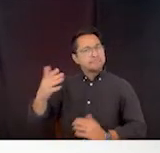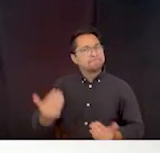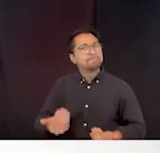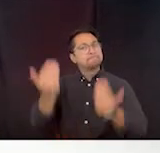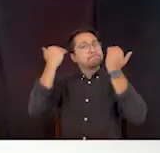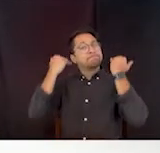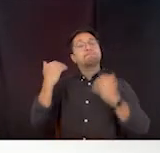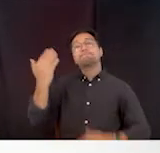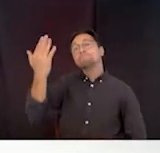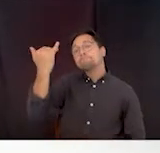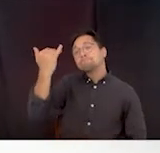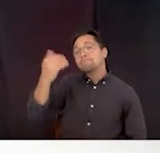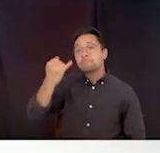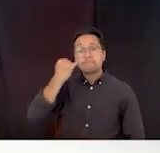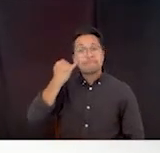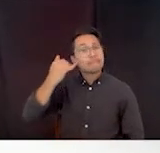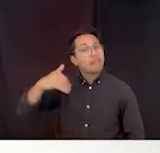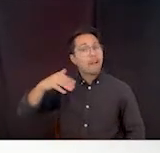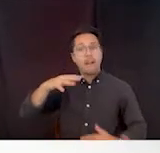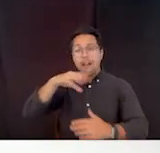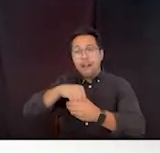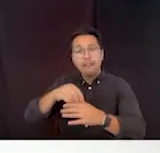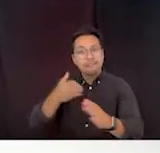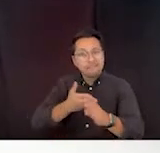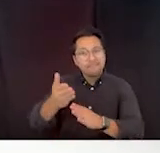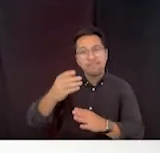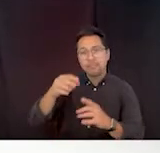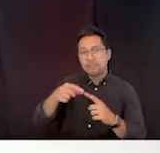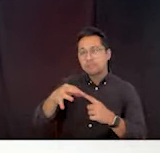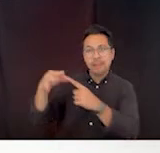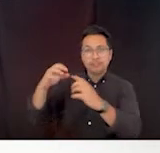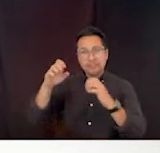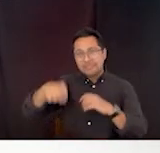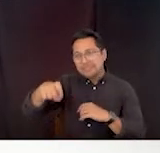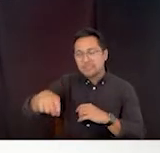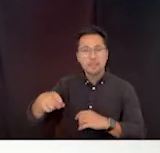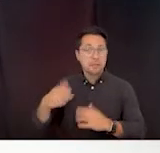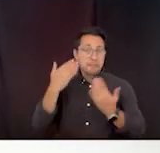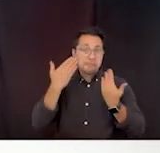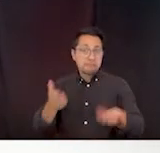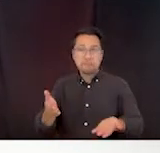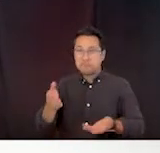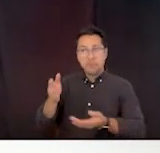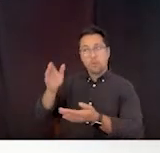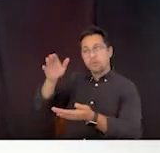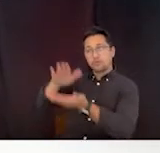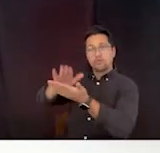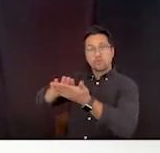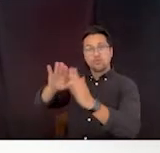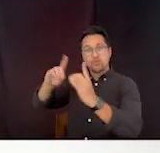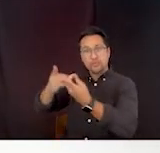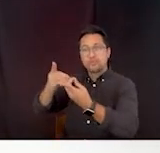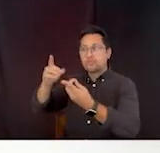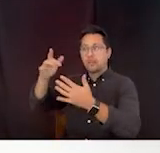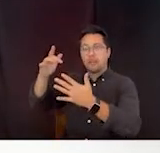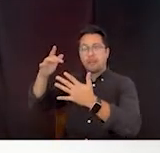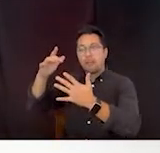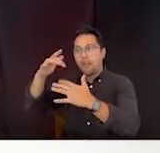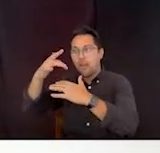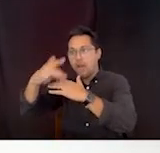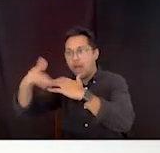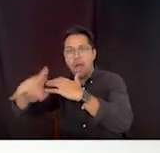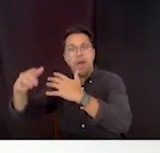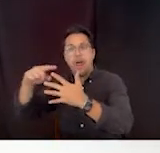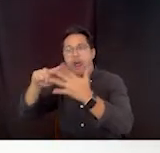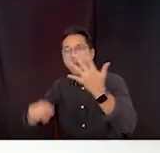not within the field of disabilities or special needs, you may not even know what your school district is obligated to offer you. The biggest difference that I